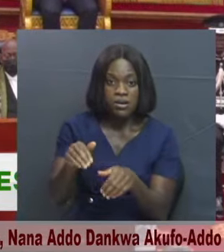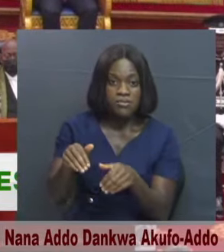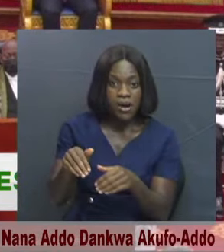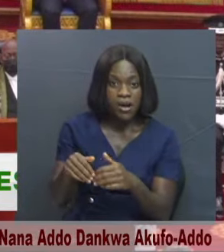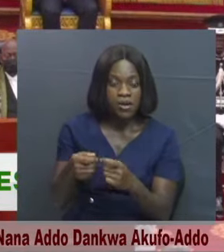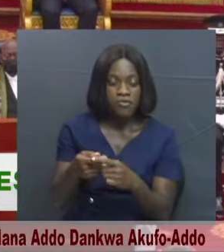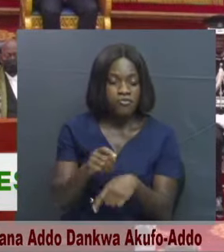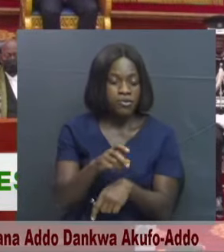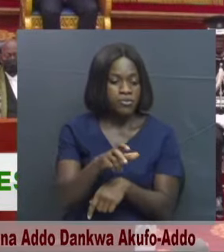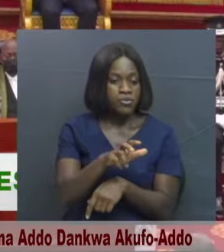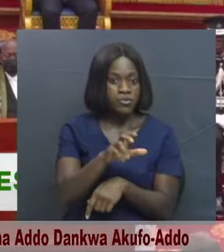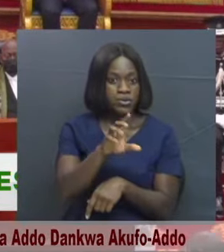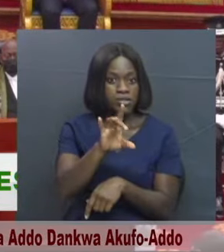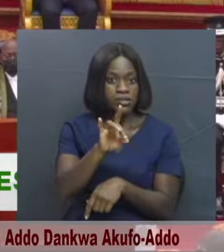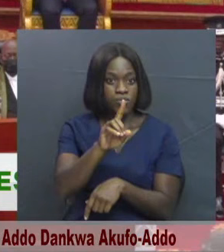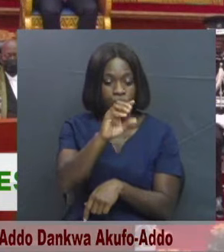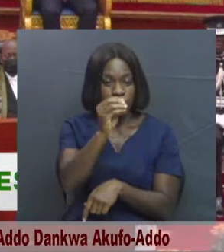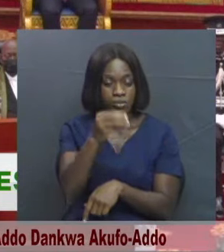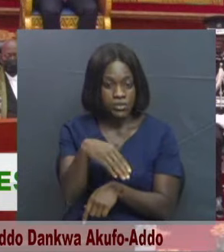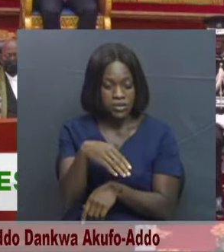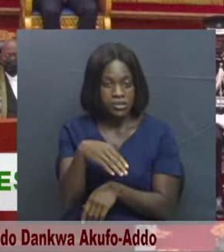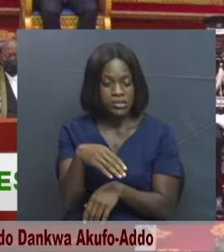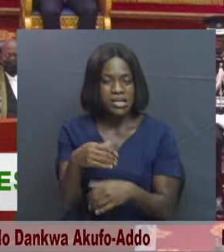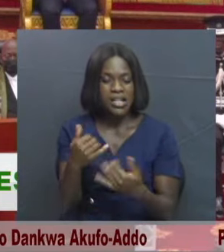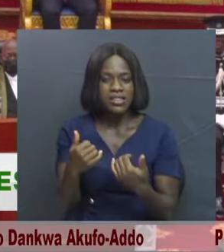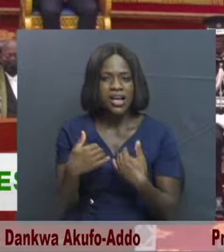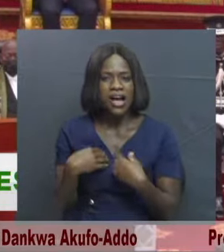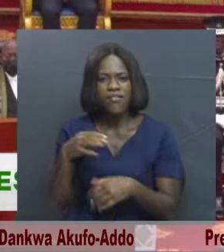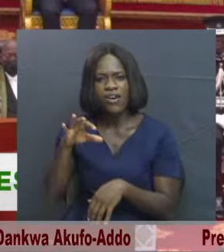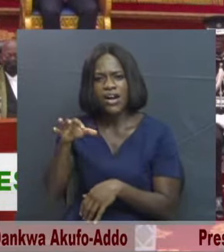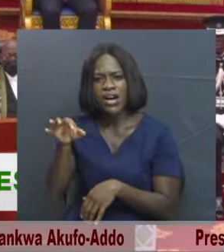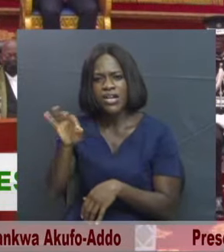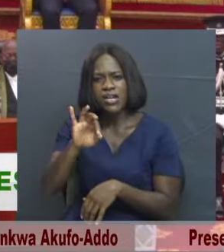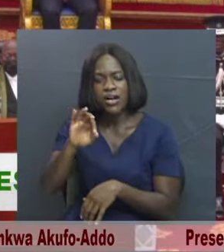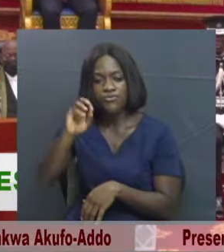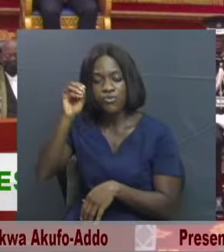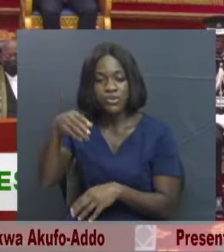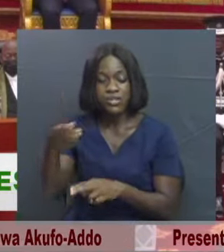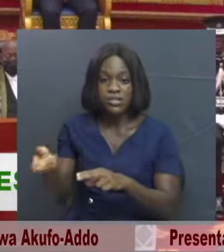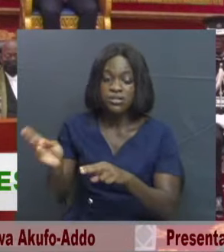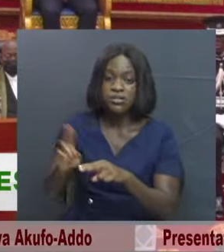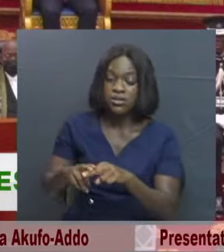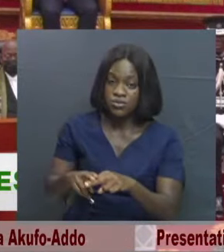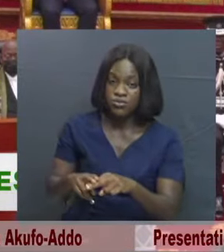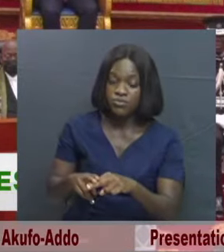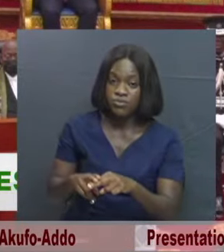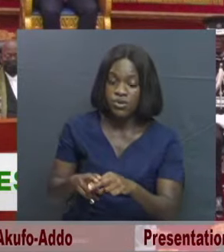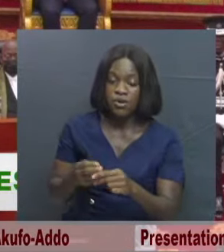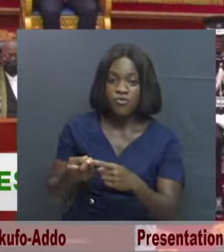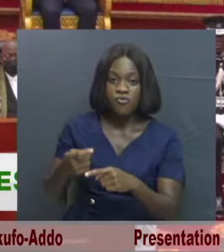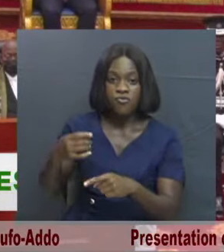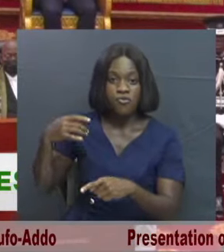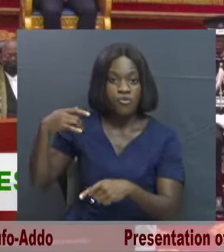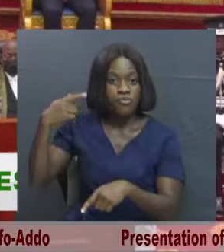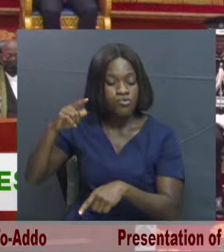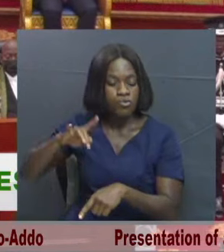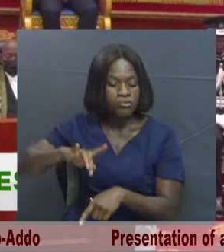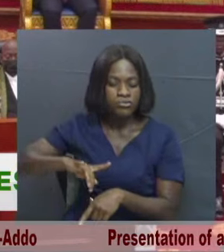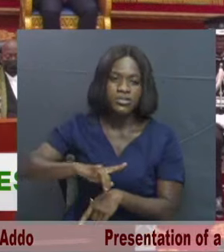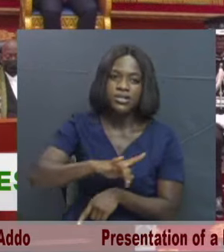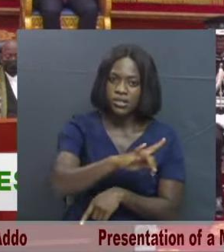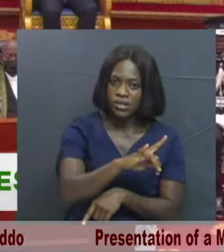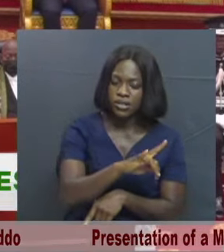a half% has resulted in some 900% increment in Gold export from the small SE